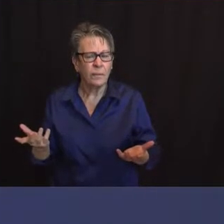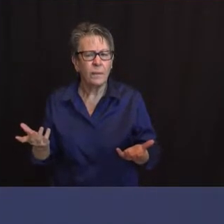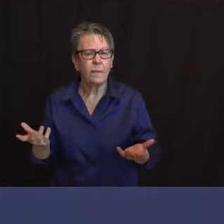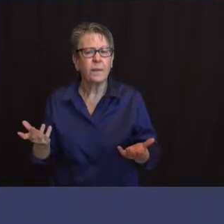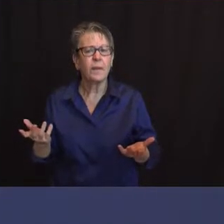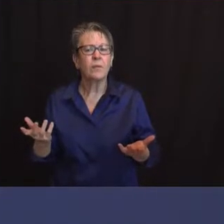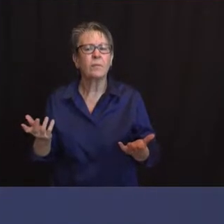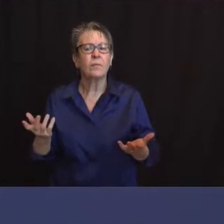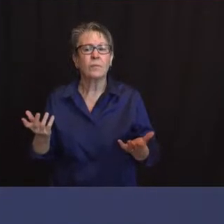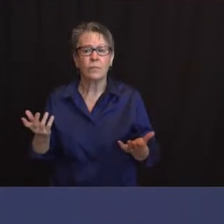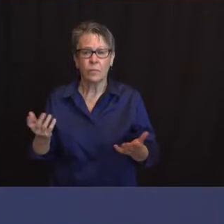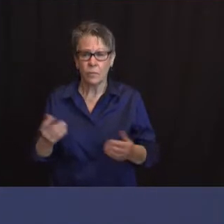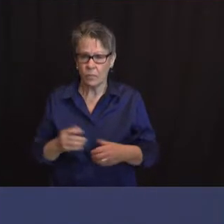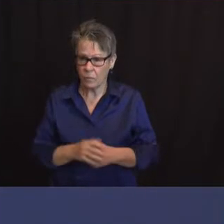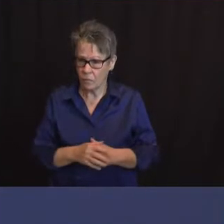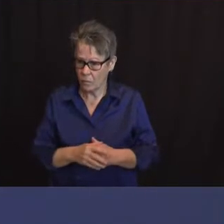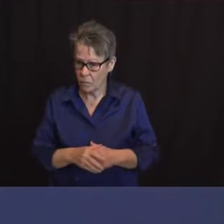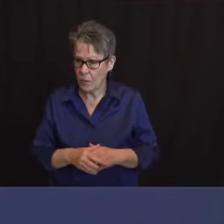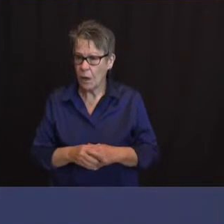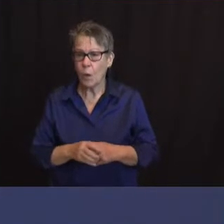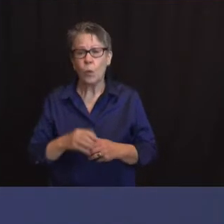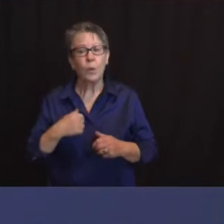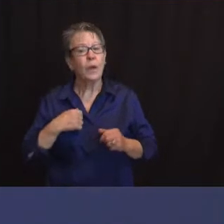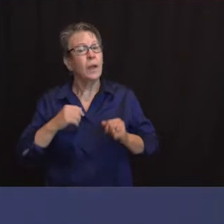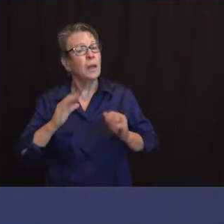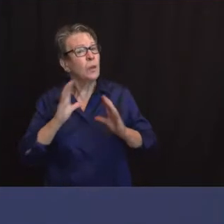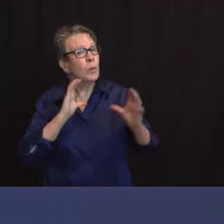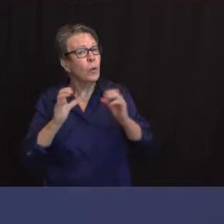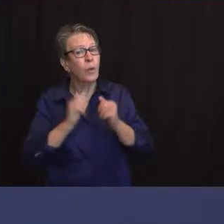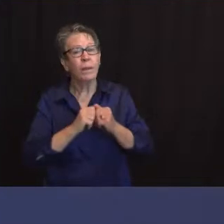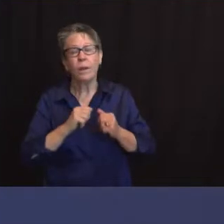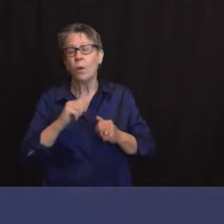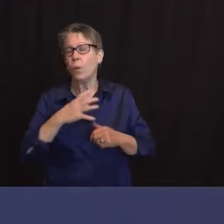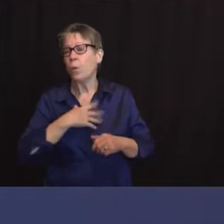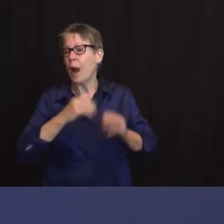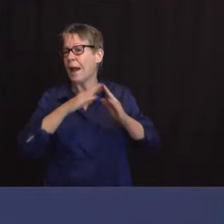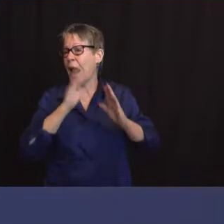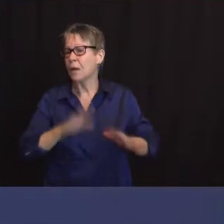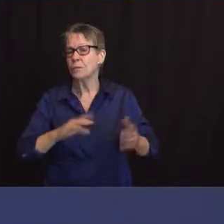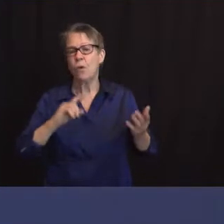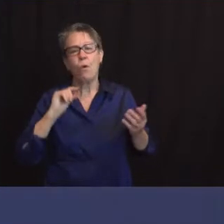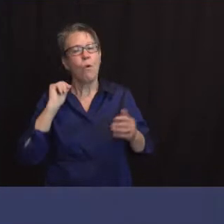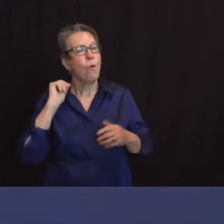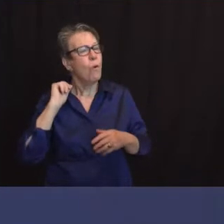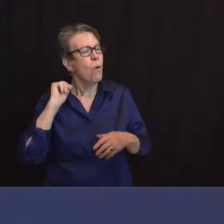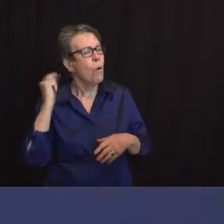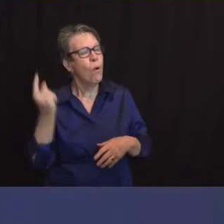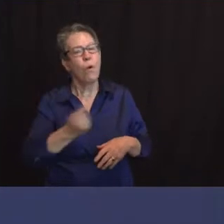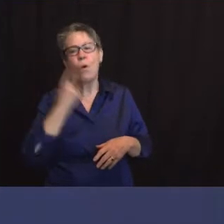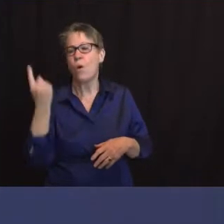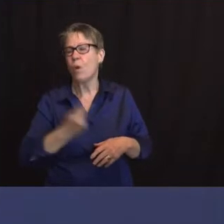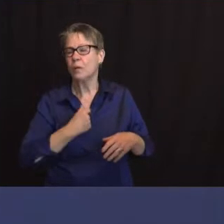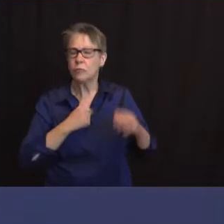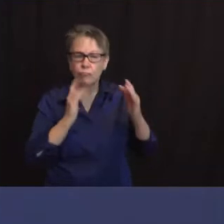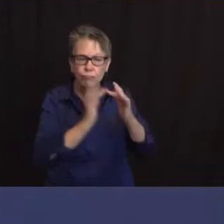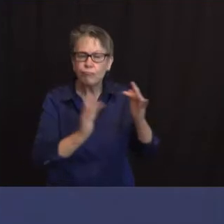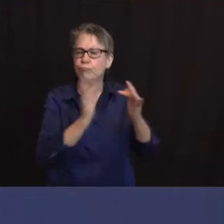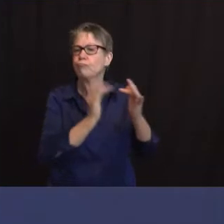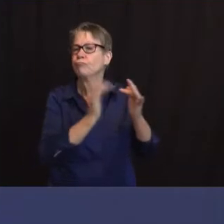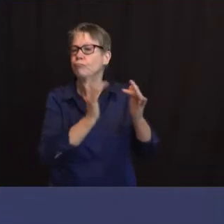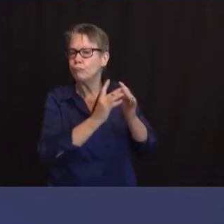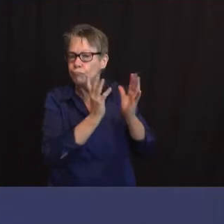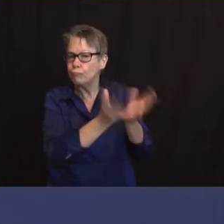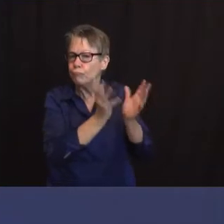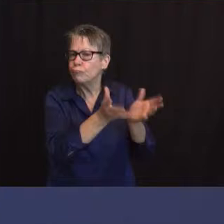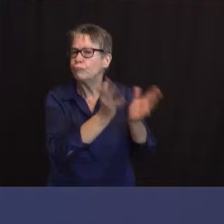time. Judy, our team. I spoke to Jeff Zients, who is the, I guess, COVID czar. I'm not sure what his